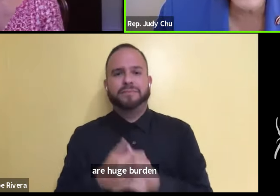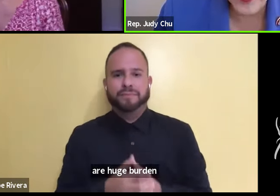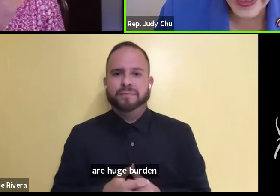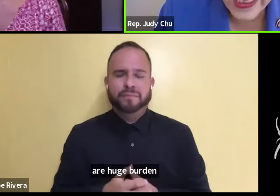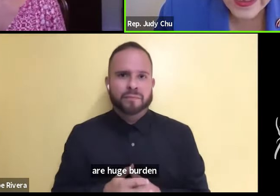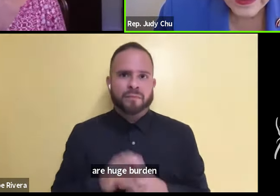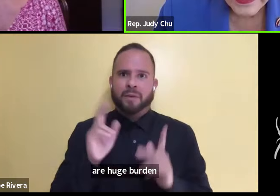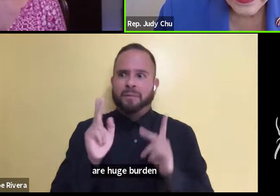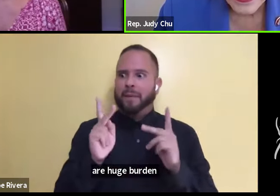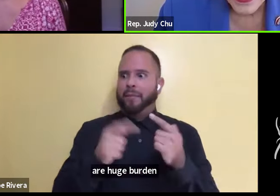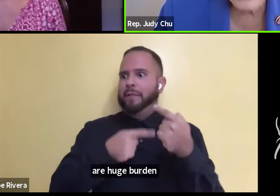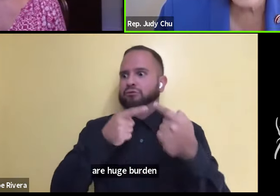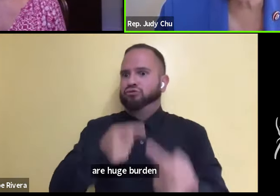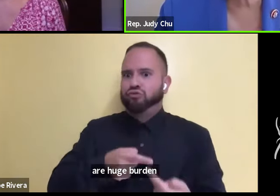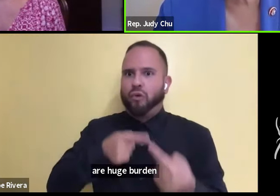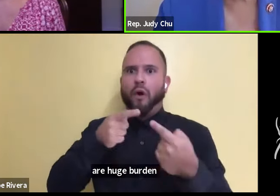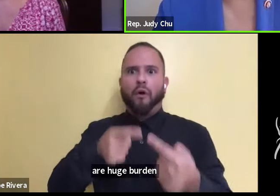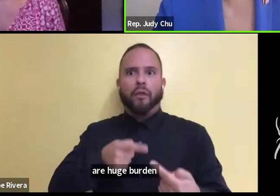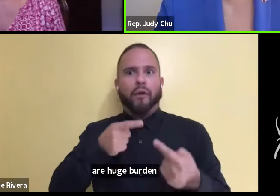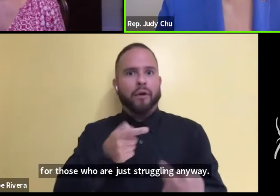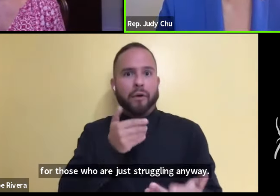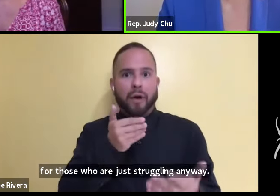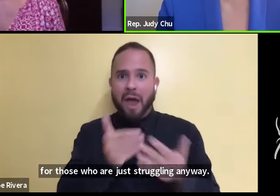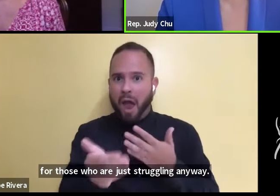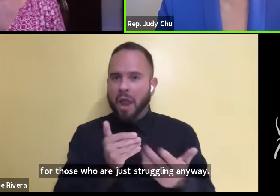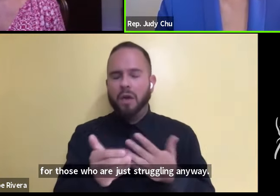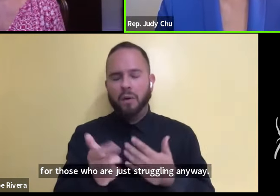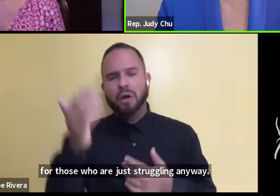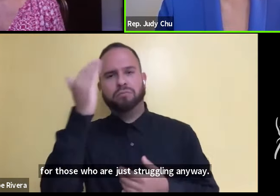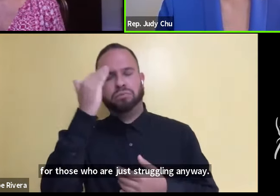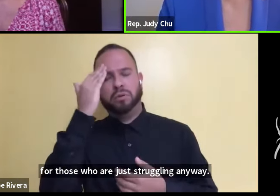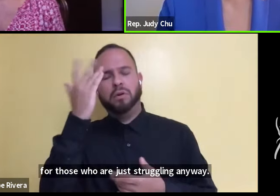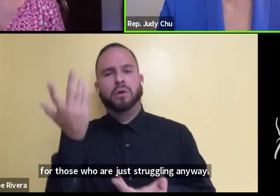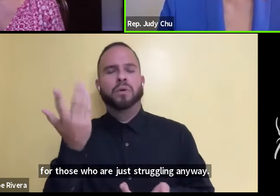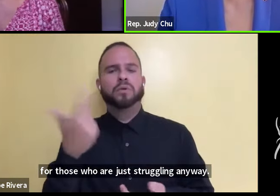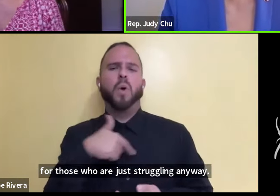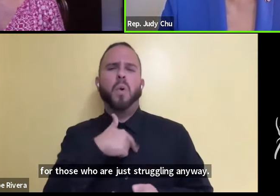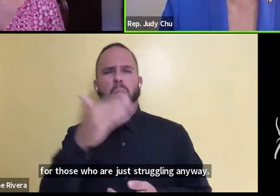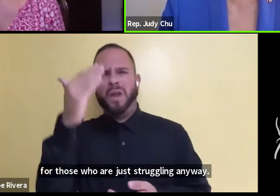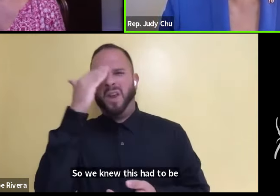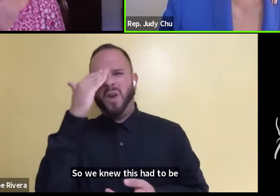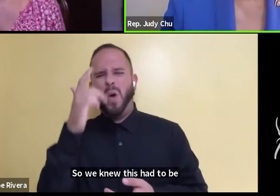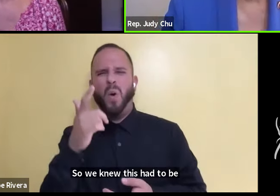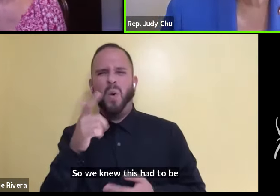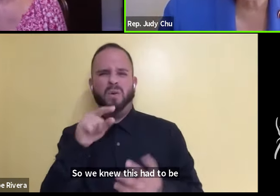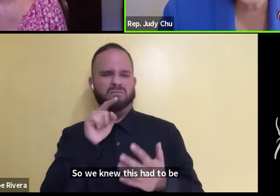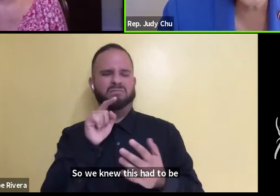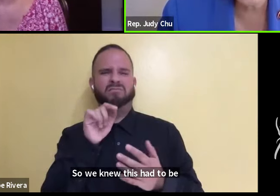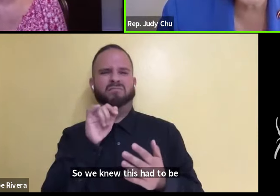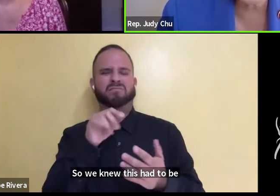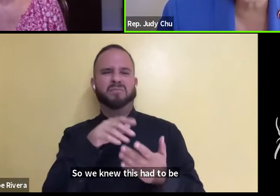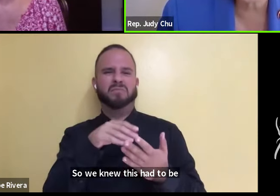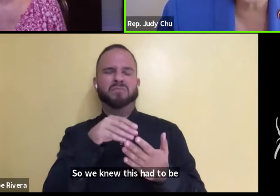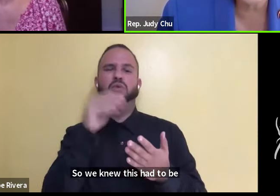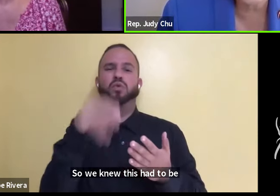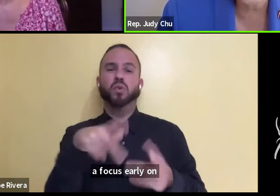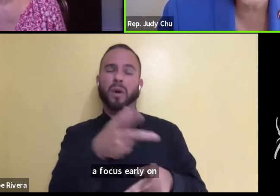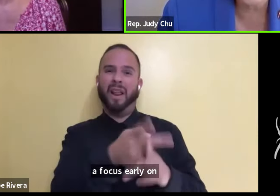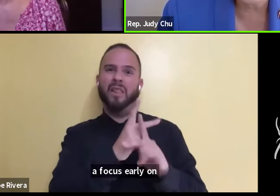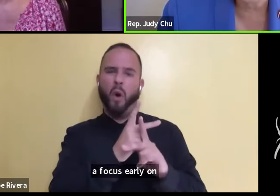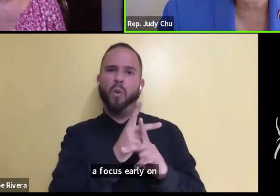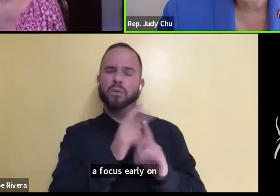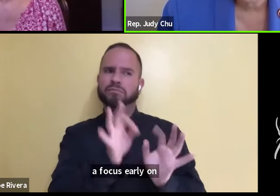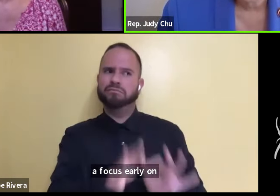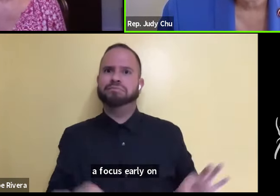struggling anyway. And so we knew that this had to be a focus early on. And that's why in the